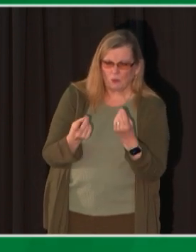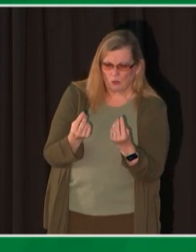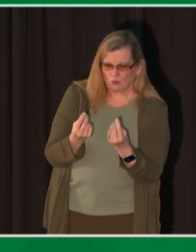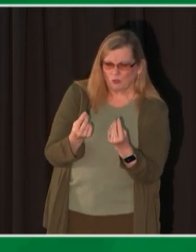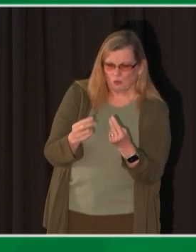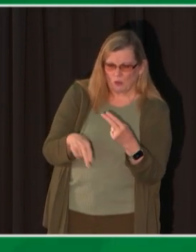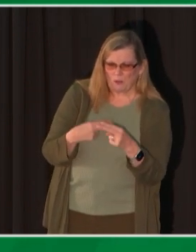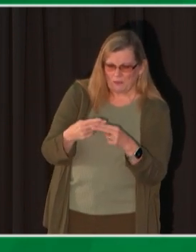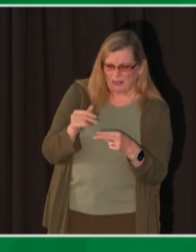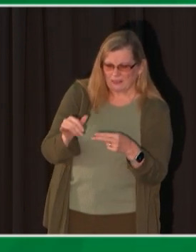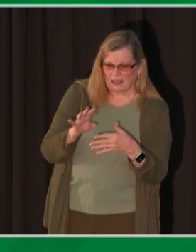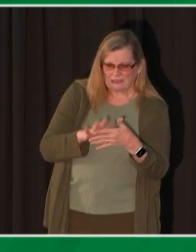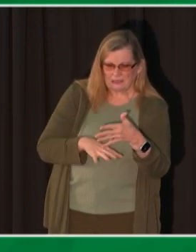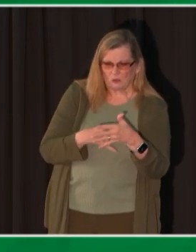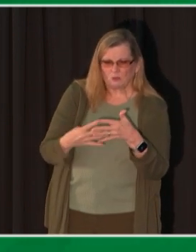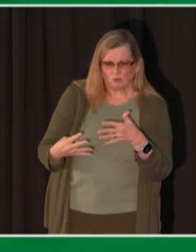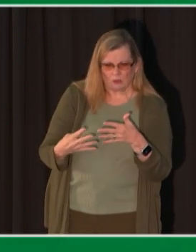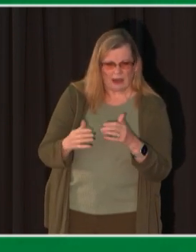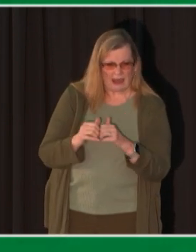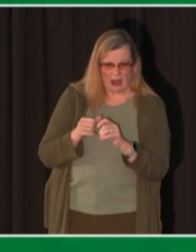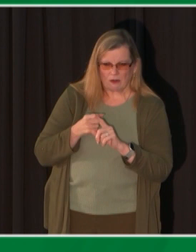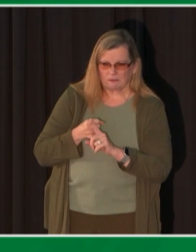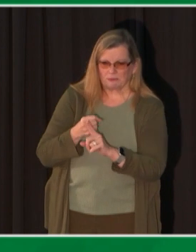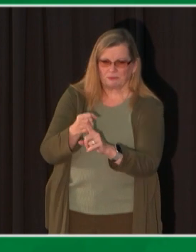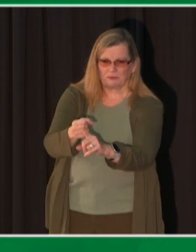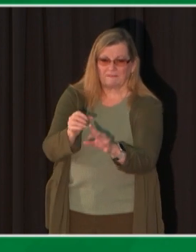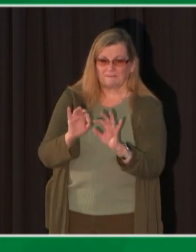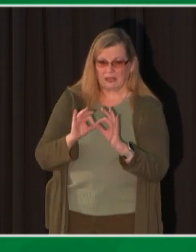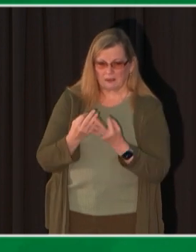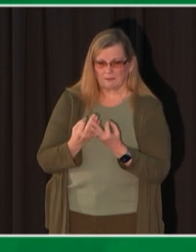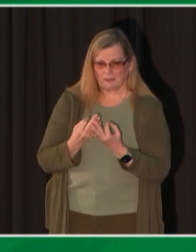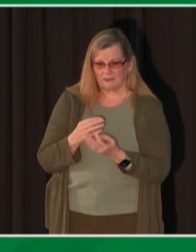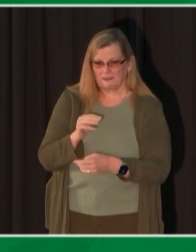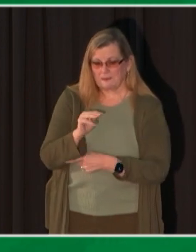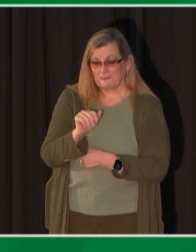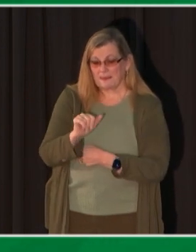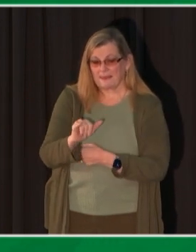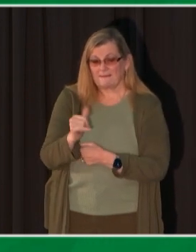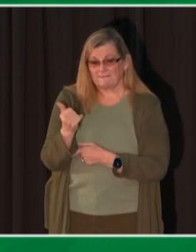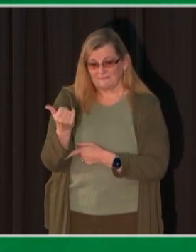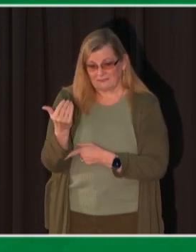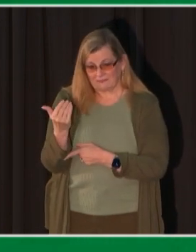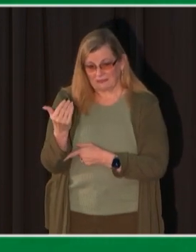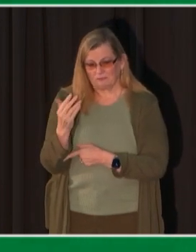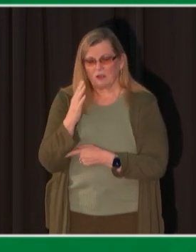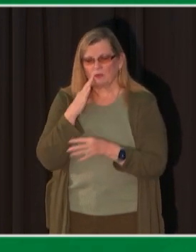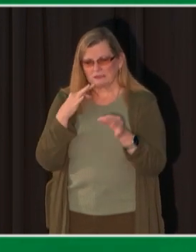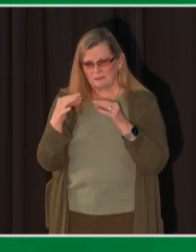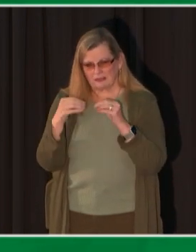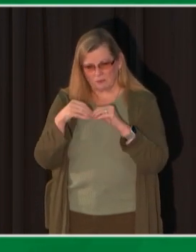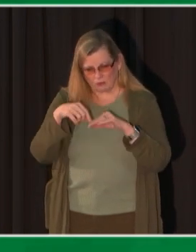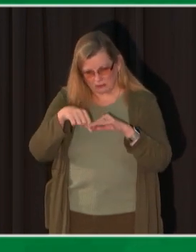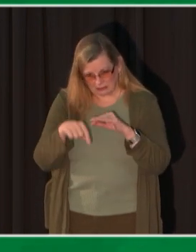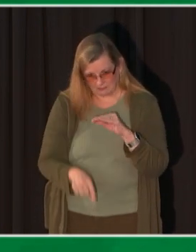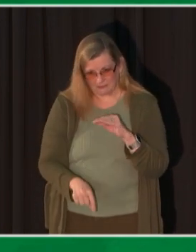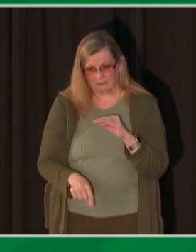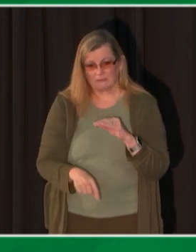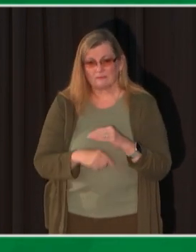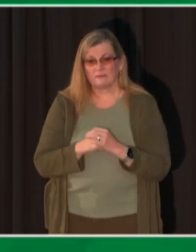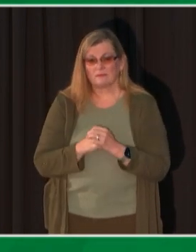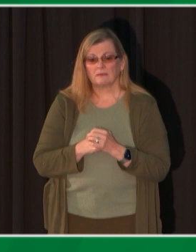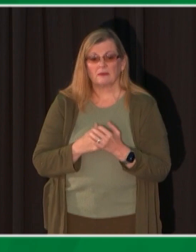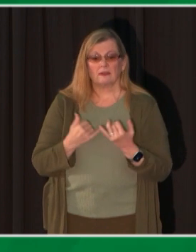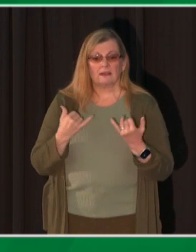how it affects families on May the 15th. Furthermore, for summer school,